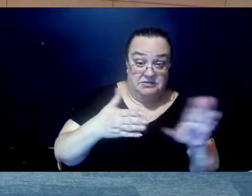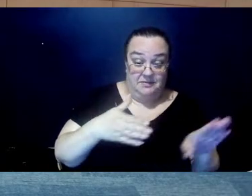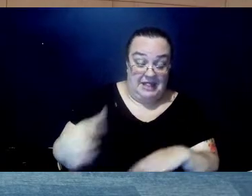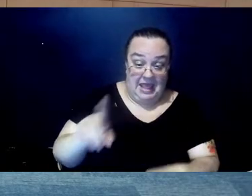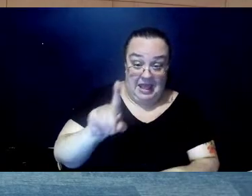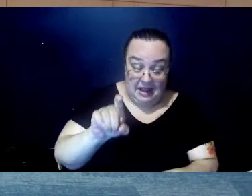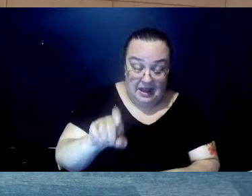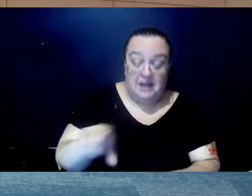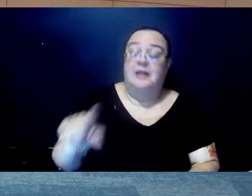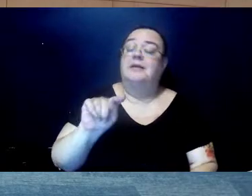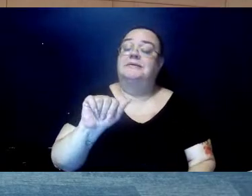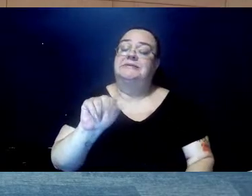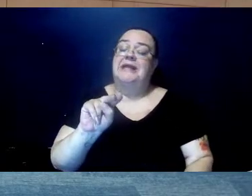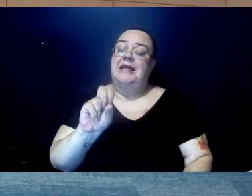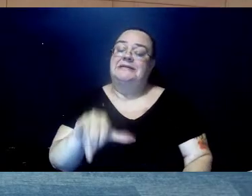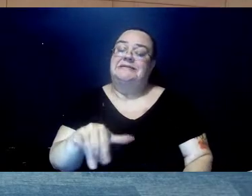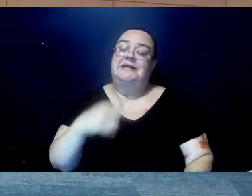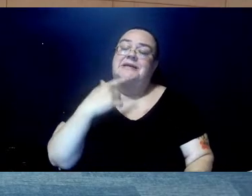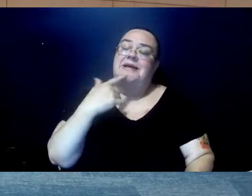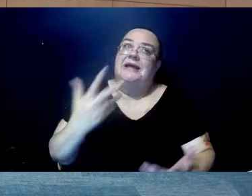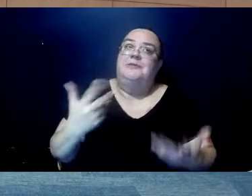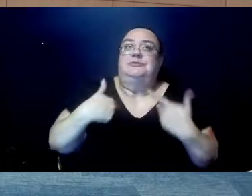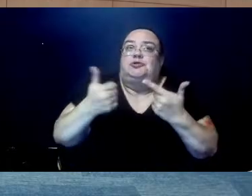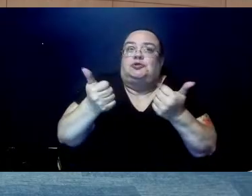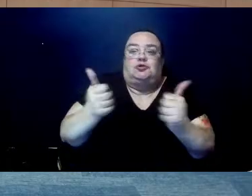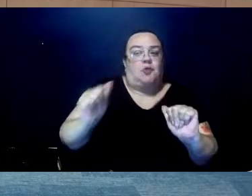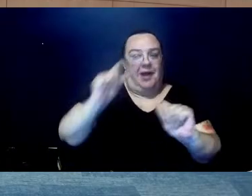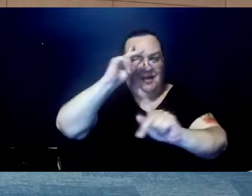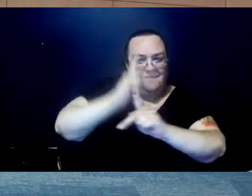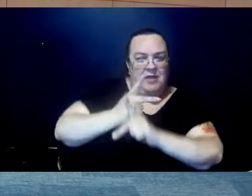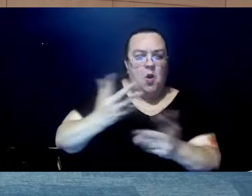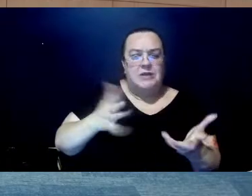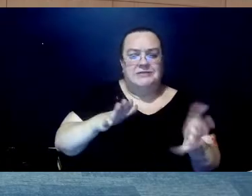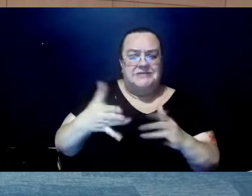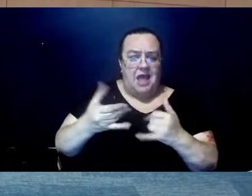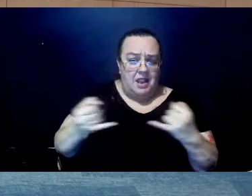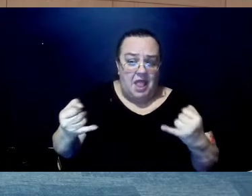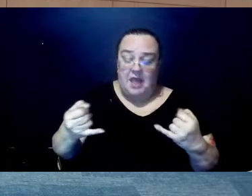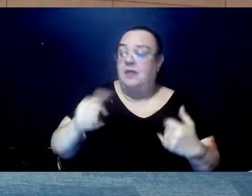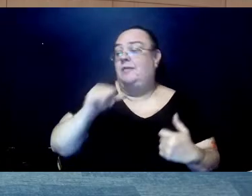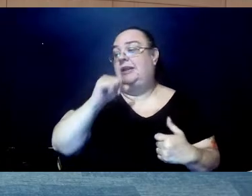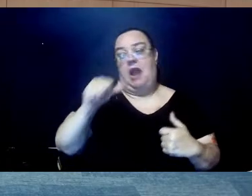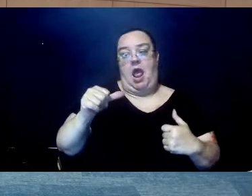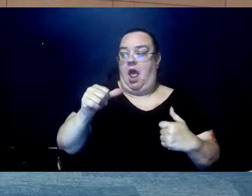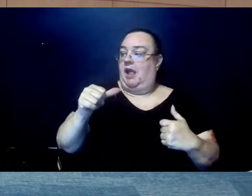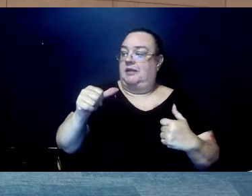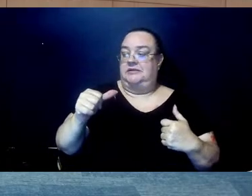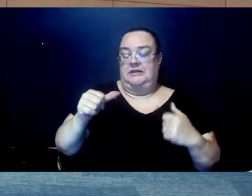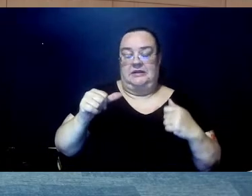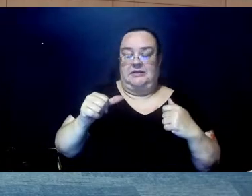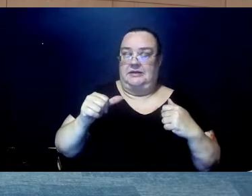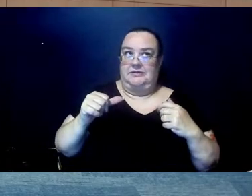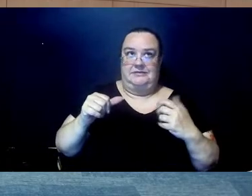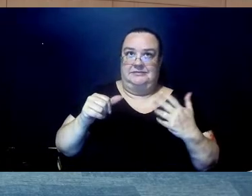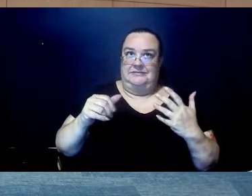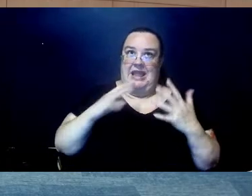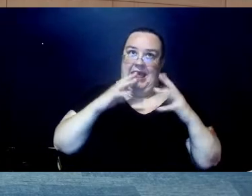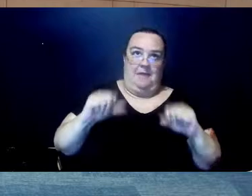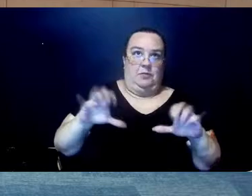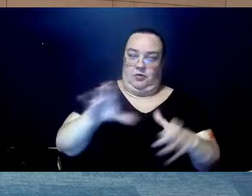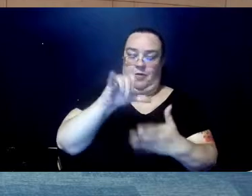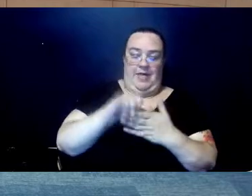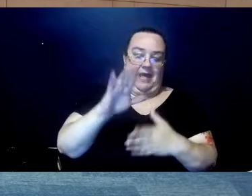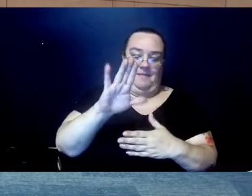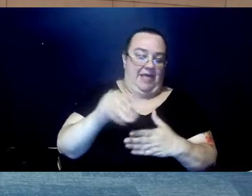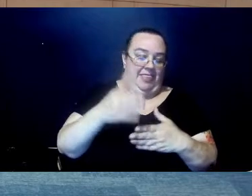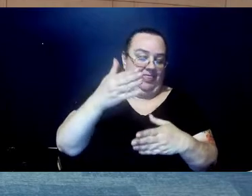So we were trying to figure out the deadline for that, and we did not do that by the end of the meeting, but I was